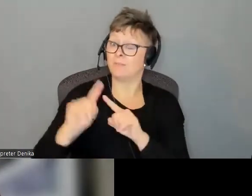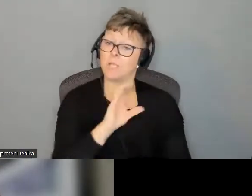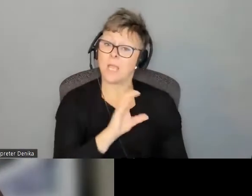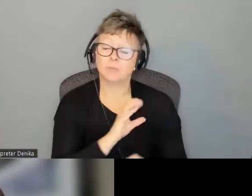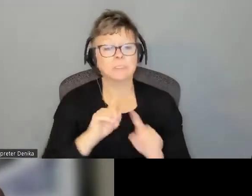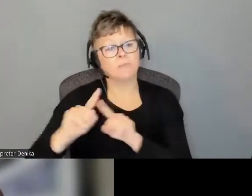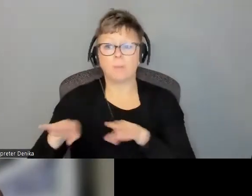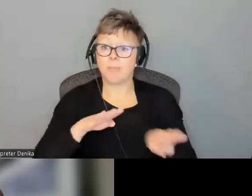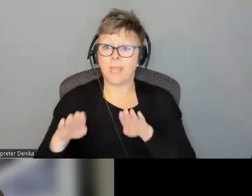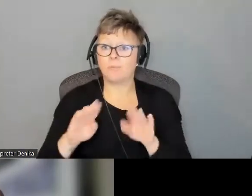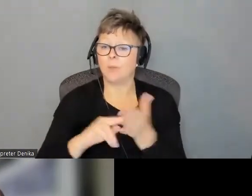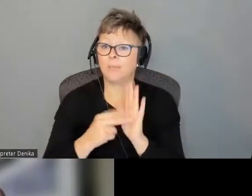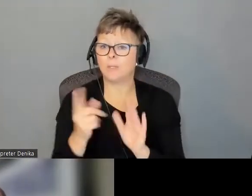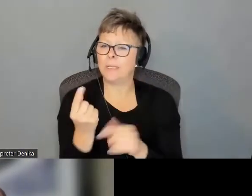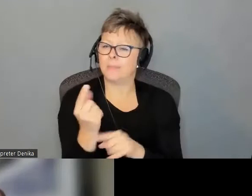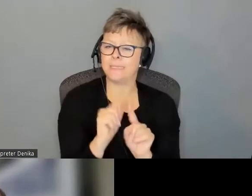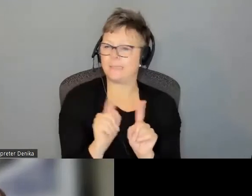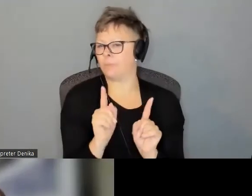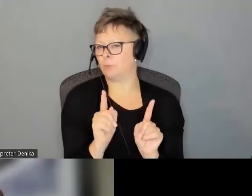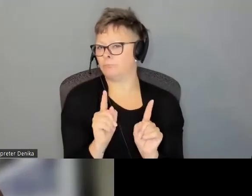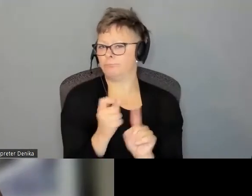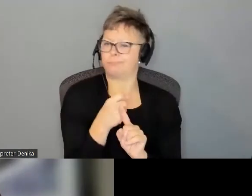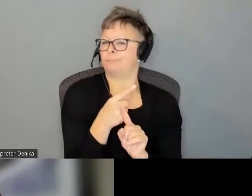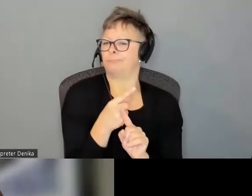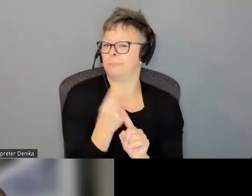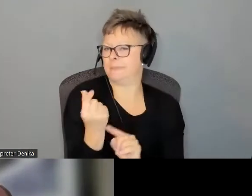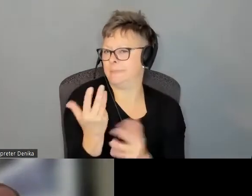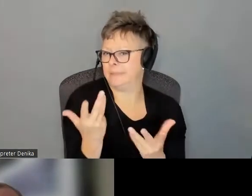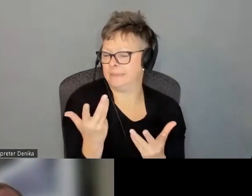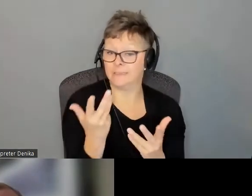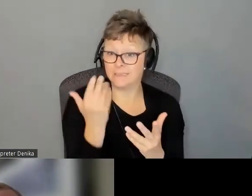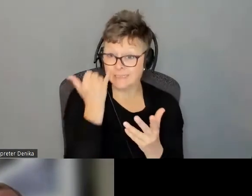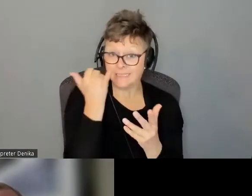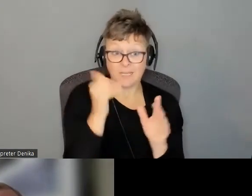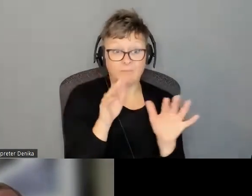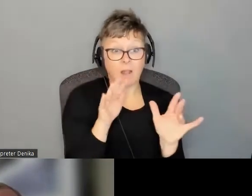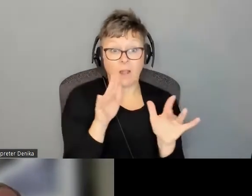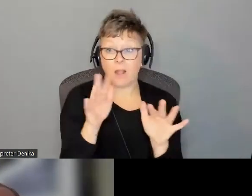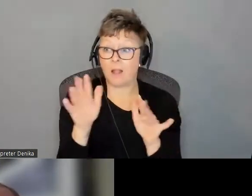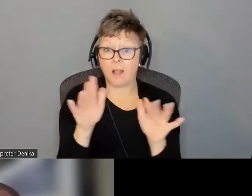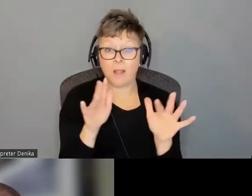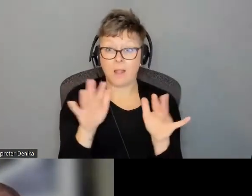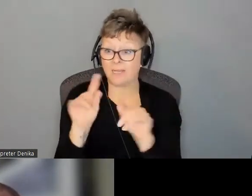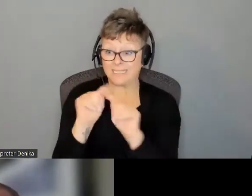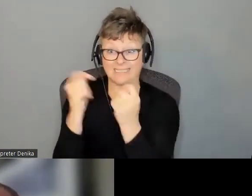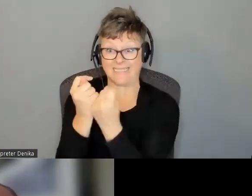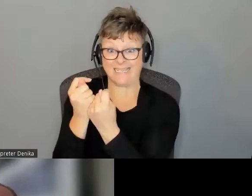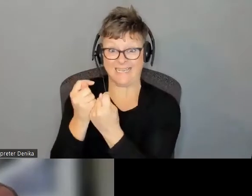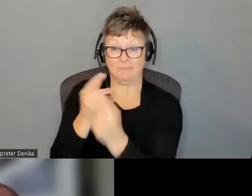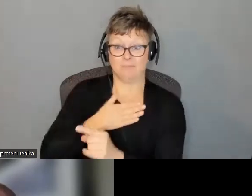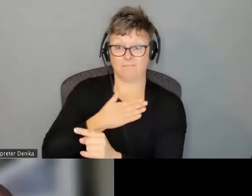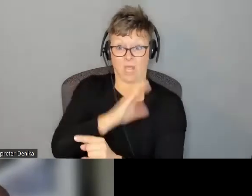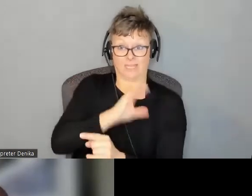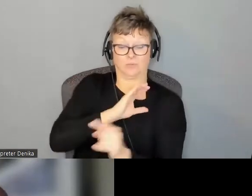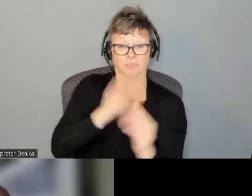them different. And if you find a team where all those traits, complement each other, then it's a